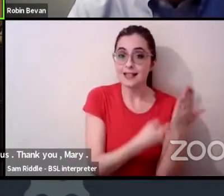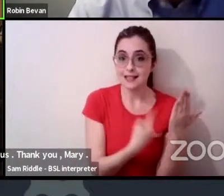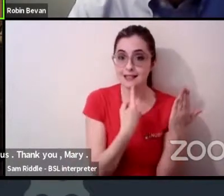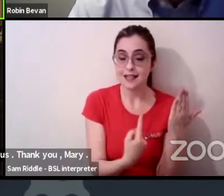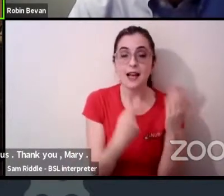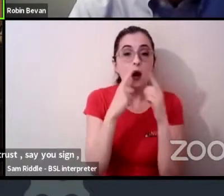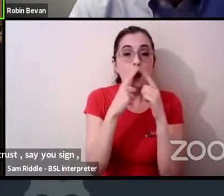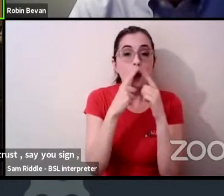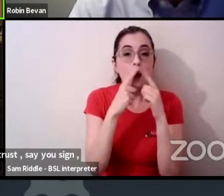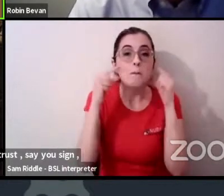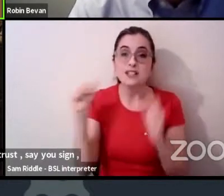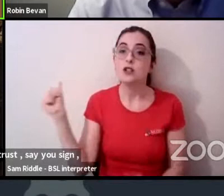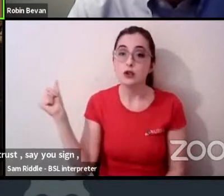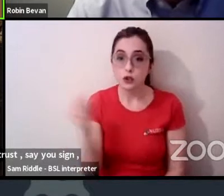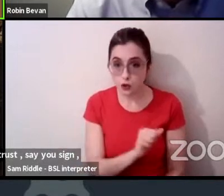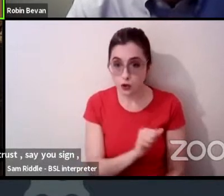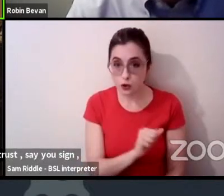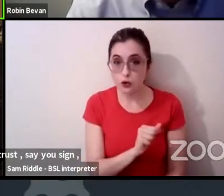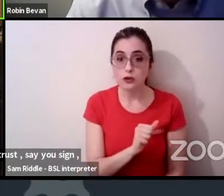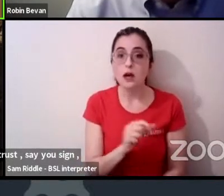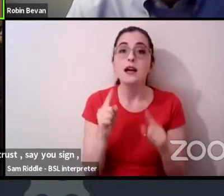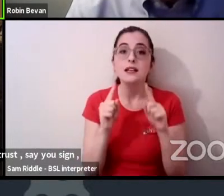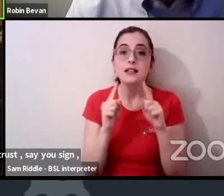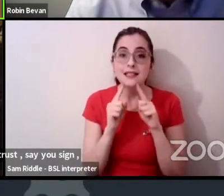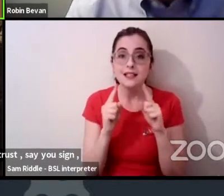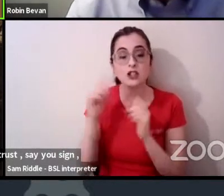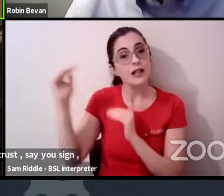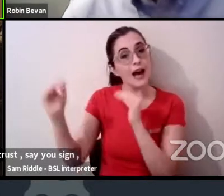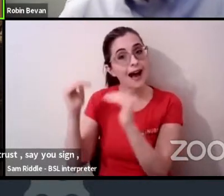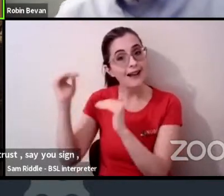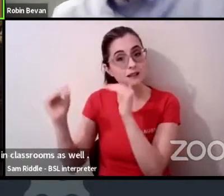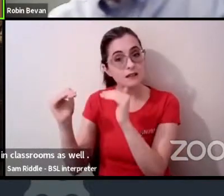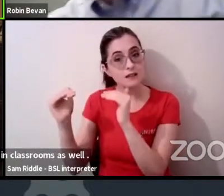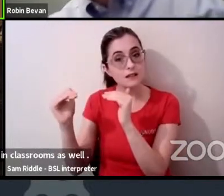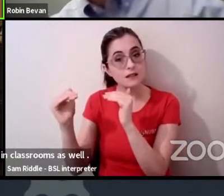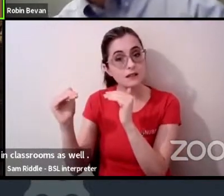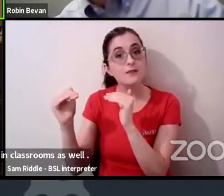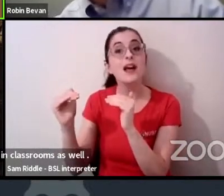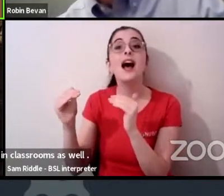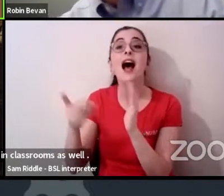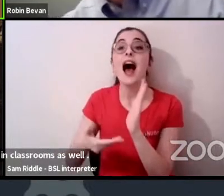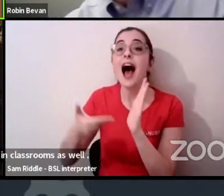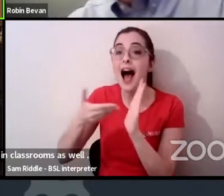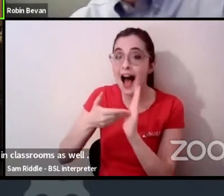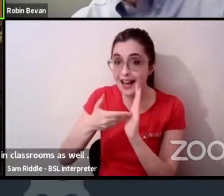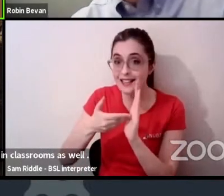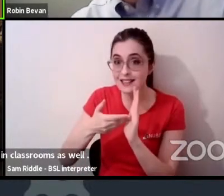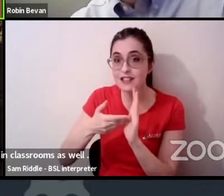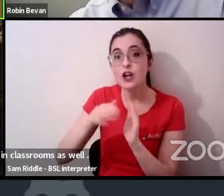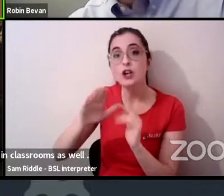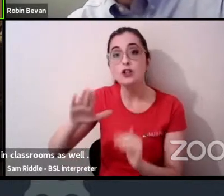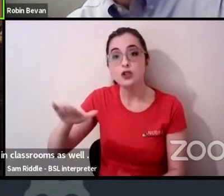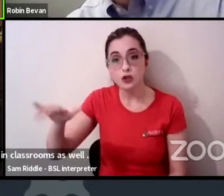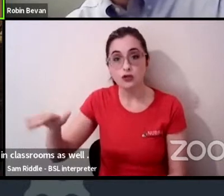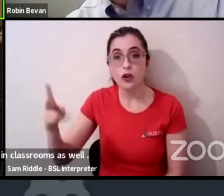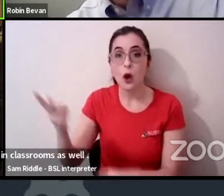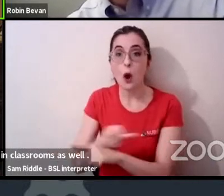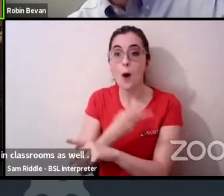masks should be worn by teachers, adults, and all children, both around the school and in